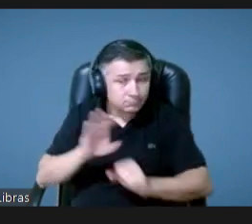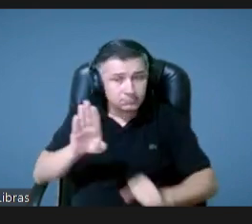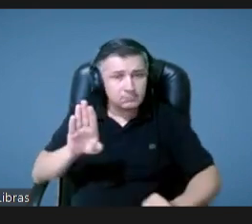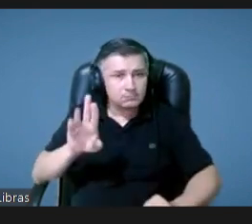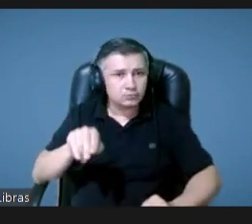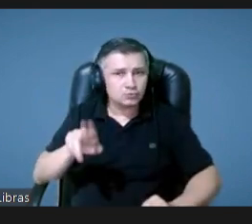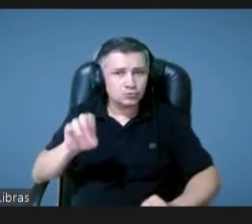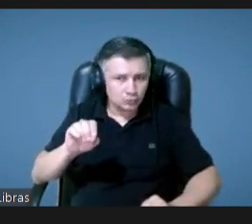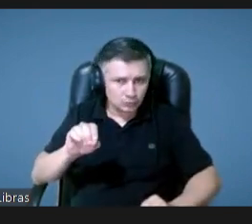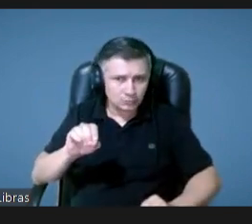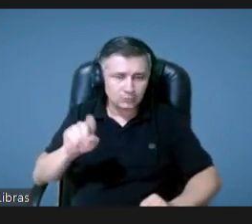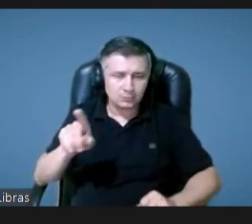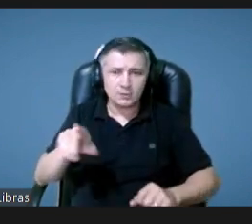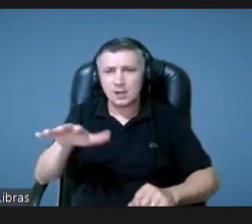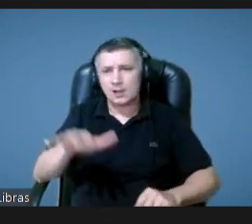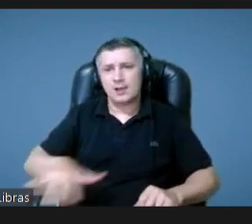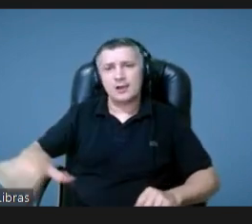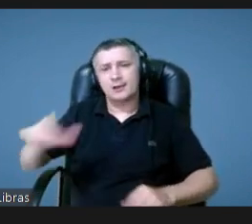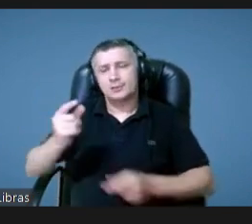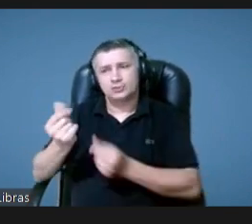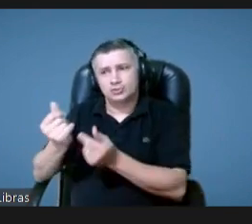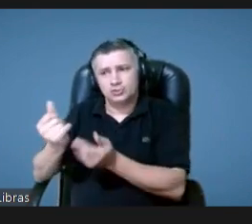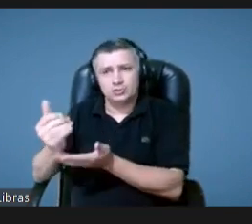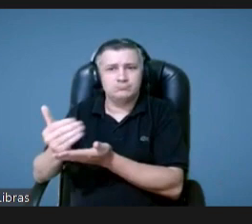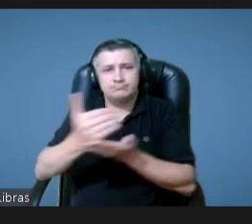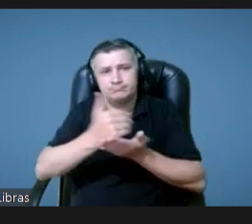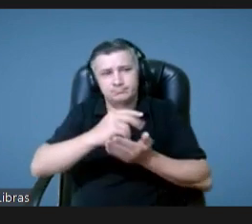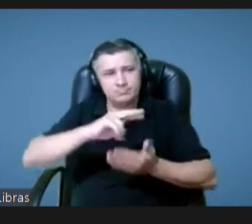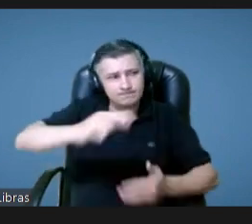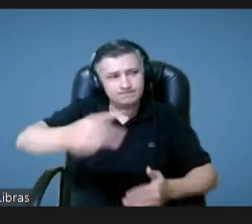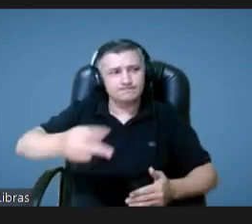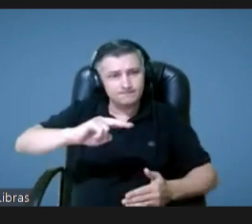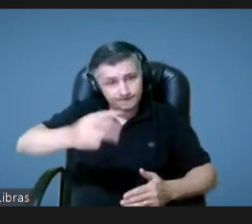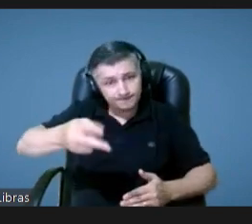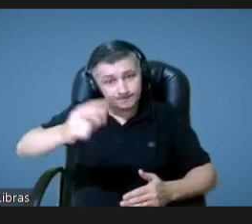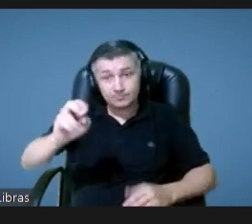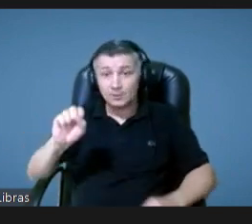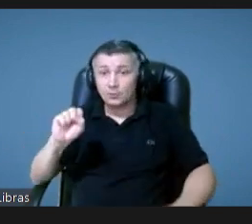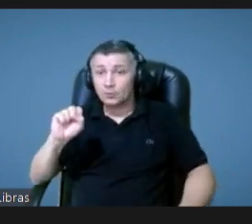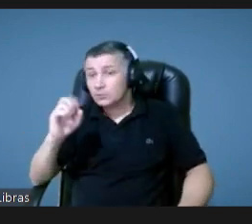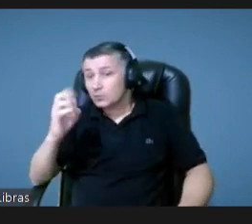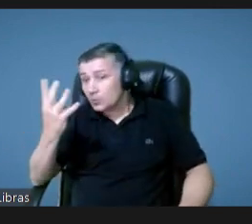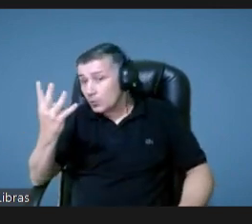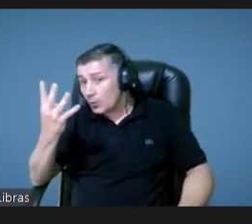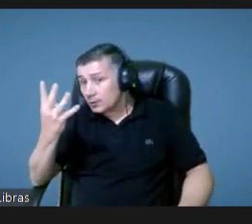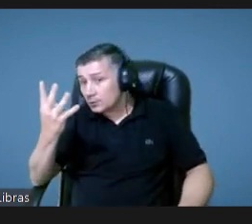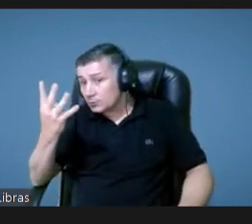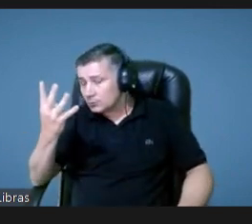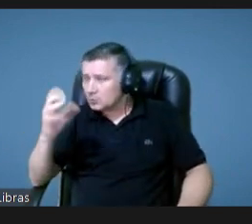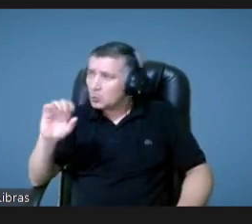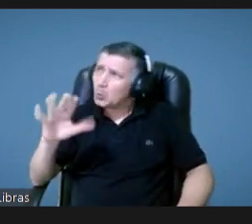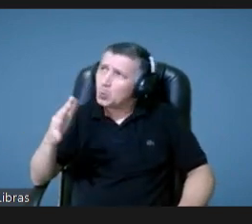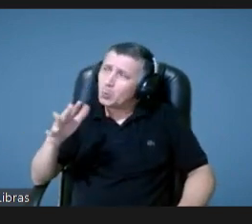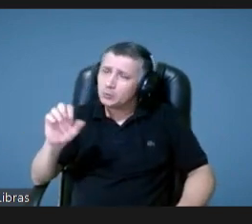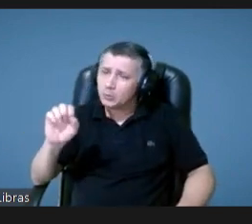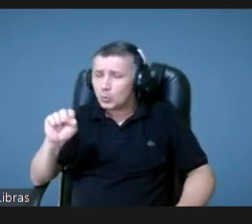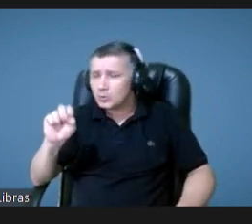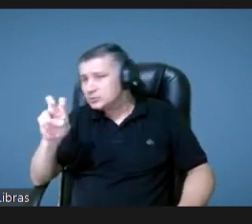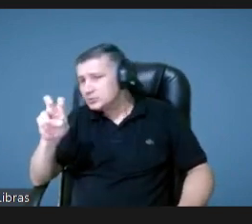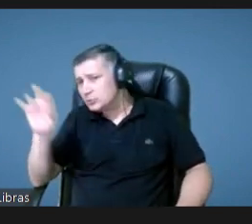30% growth in the gross revenue in terms of recurring